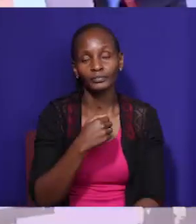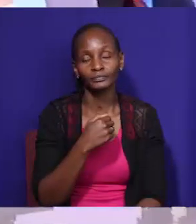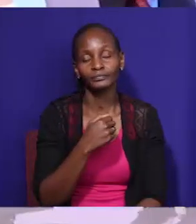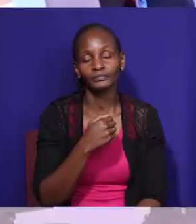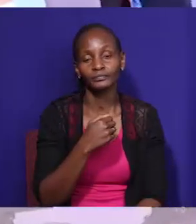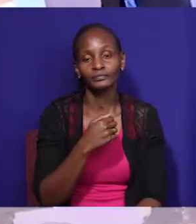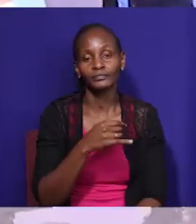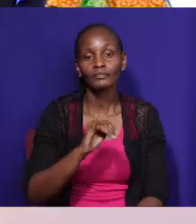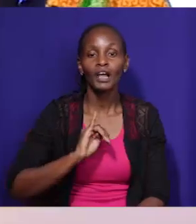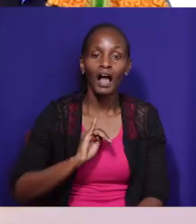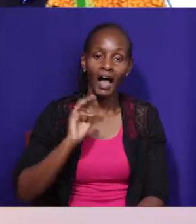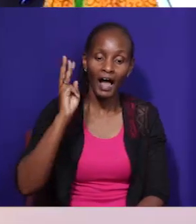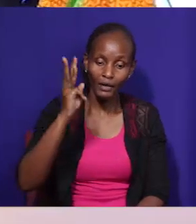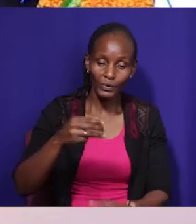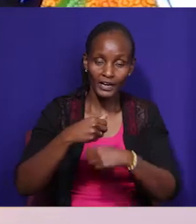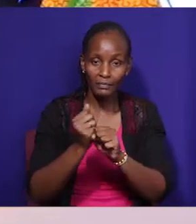ukinifuata.